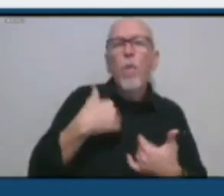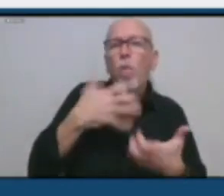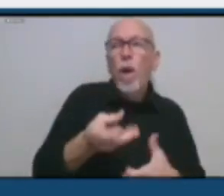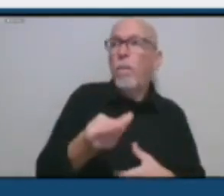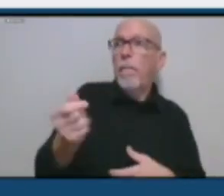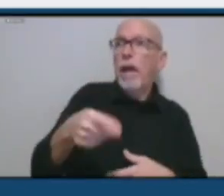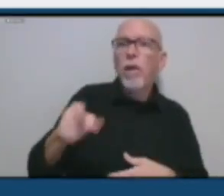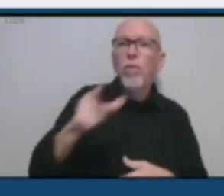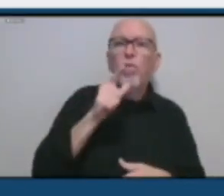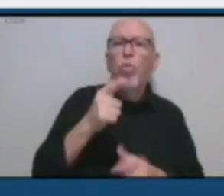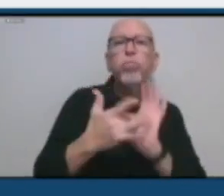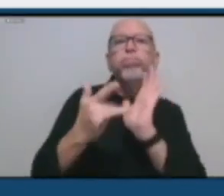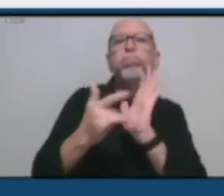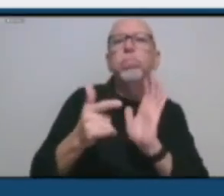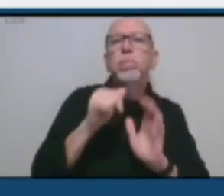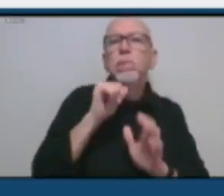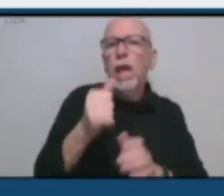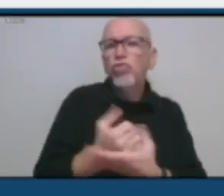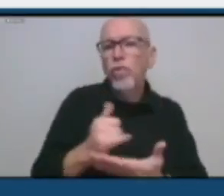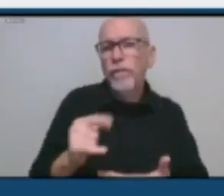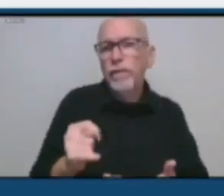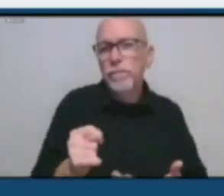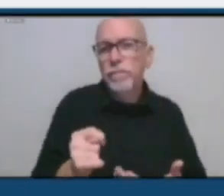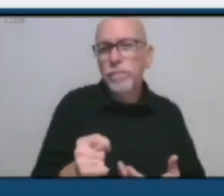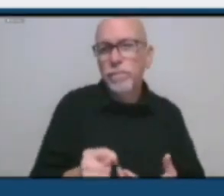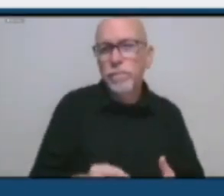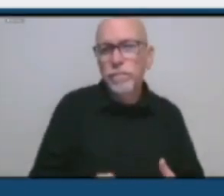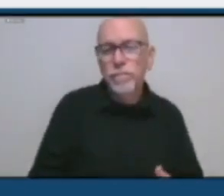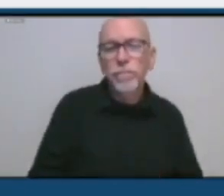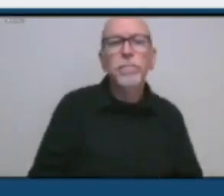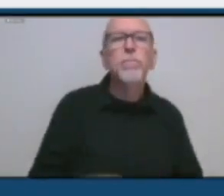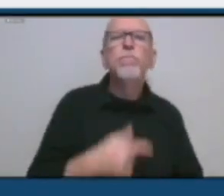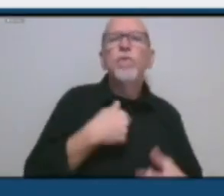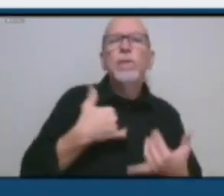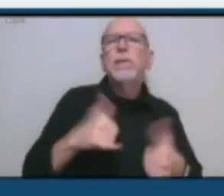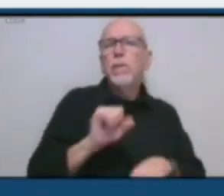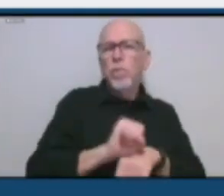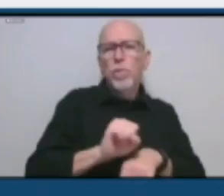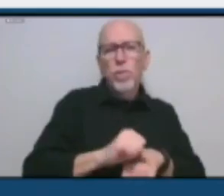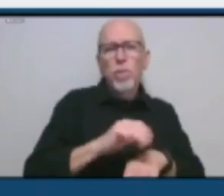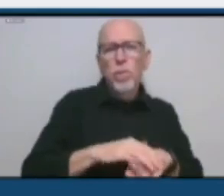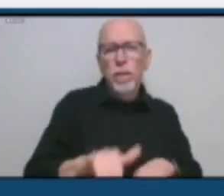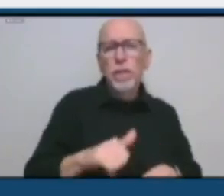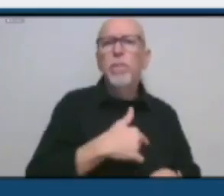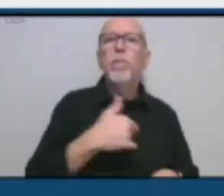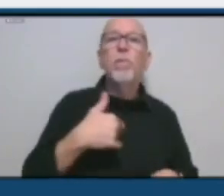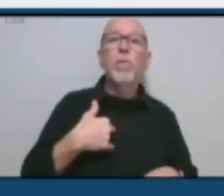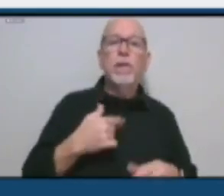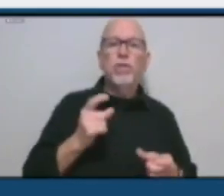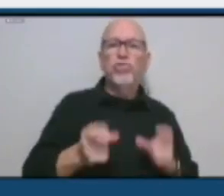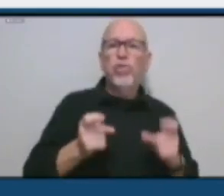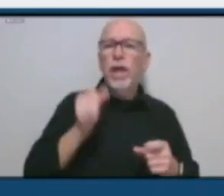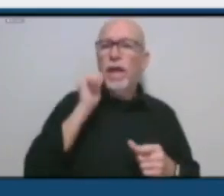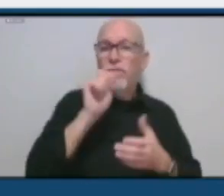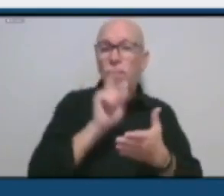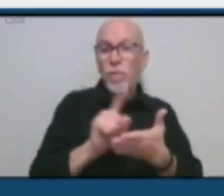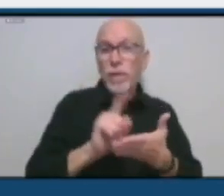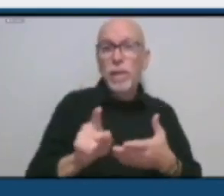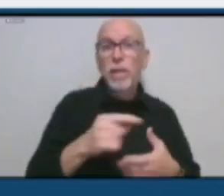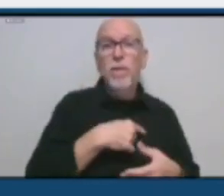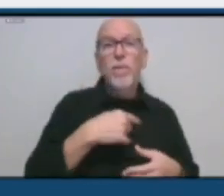it. So we're continuing to work through that, and we are adjusting every week. When we end